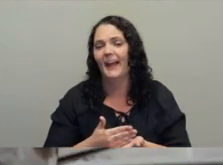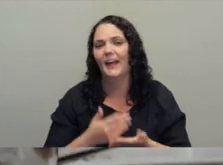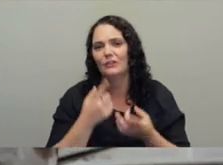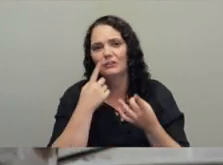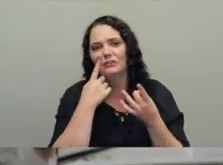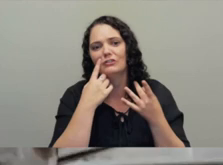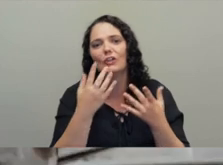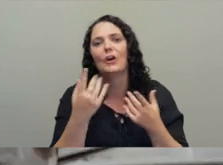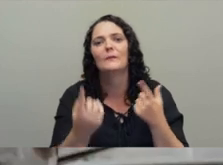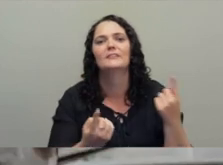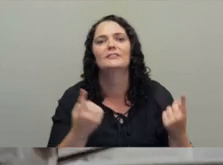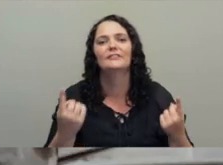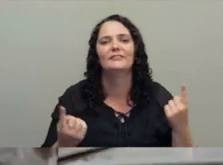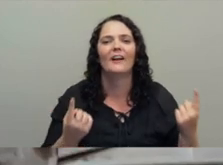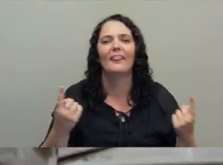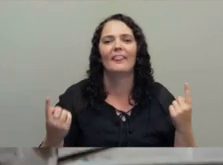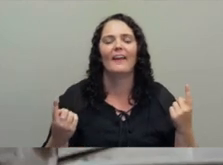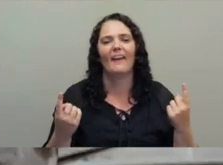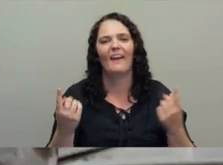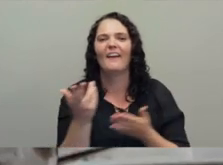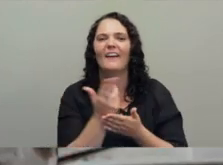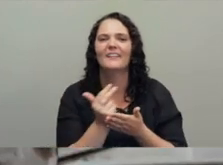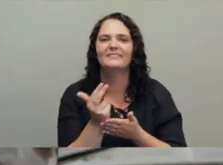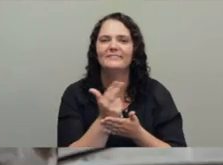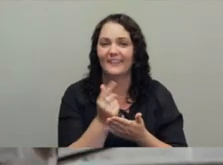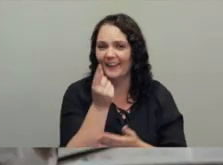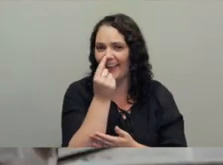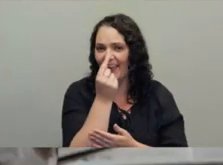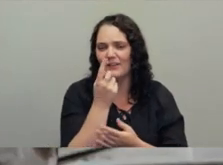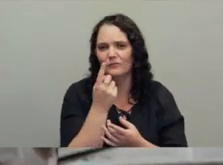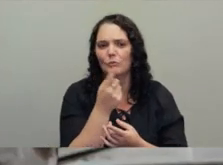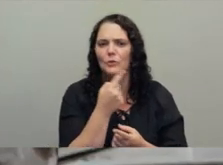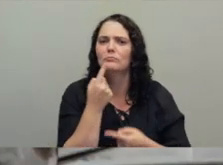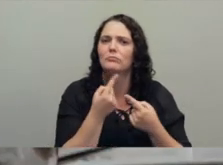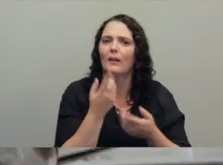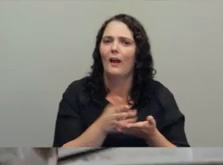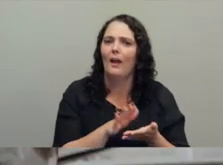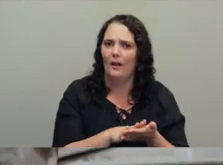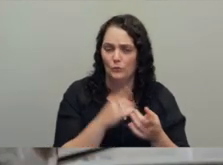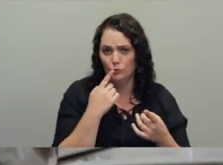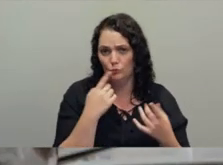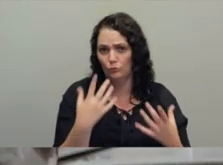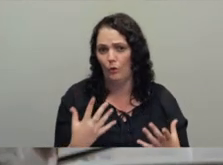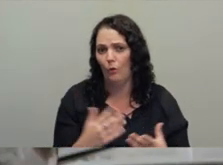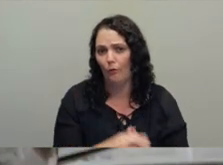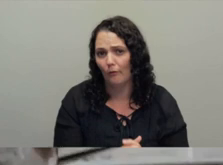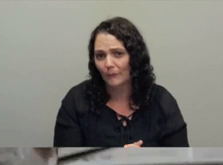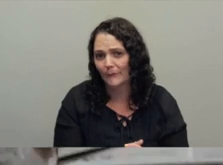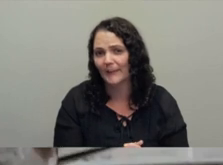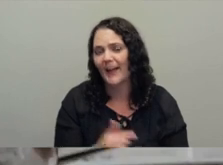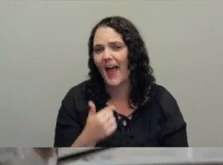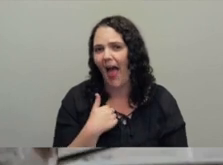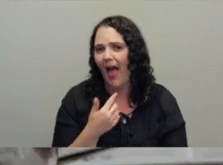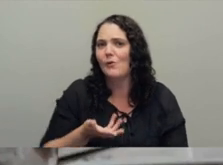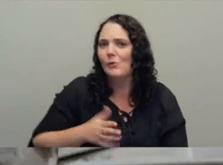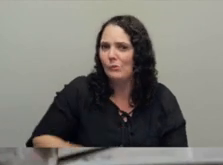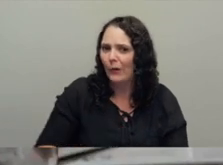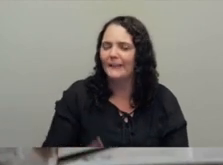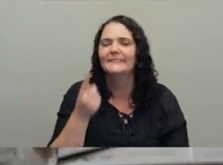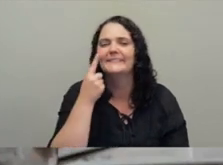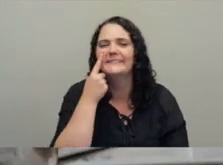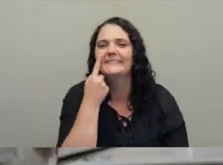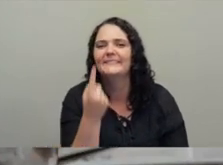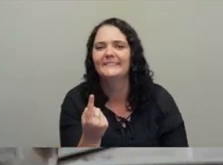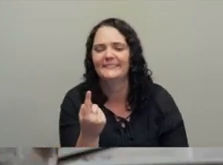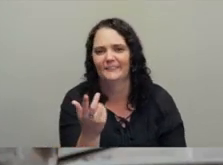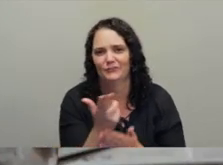party online. Michaela's gonna come on at the end, and she's actually gonna tell you how to share your drawings with us, because I really, really wanna see your